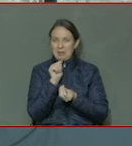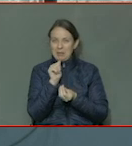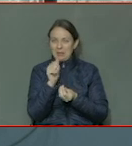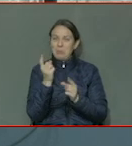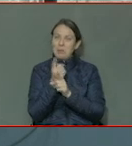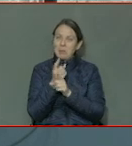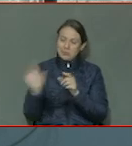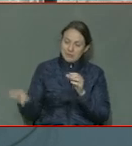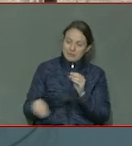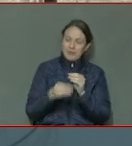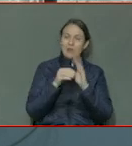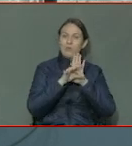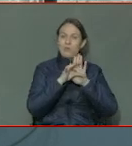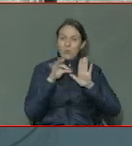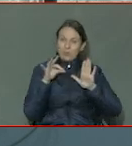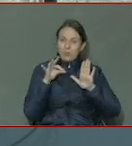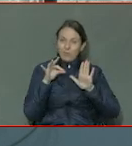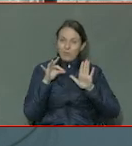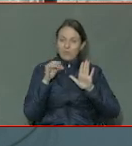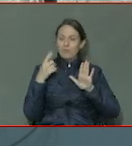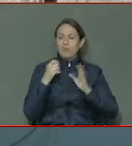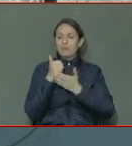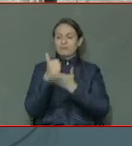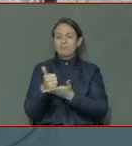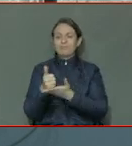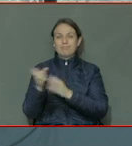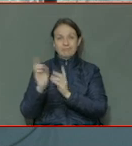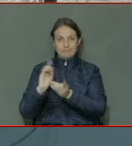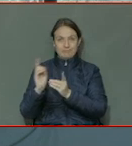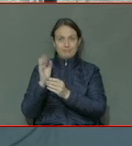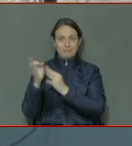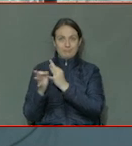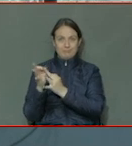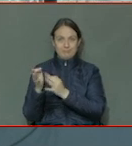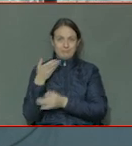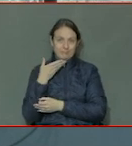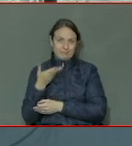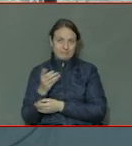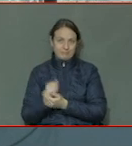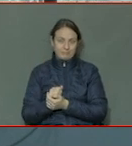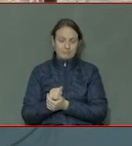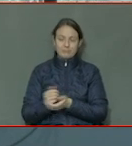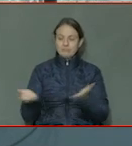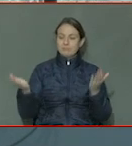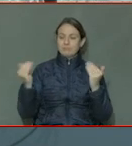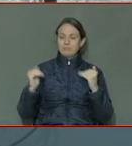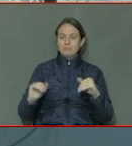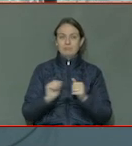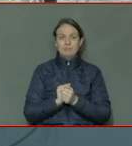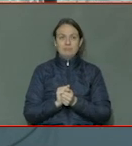use this formula. Okay, and then the other thing is the